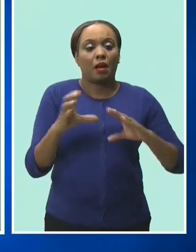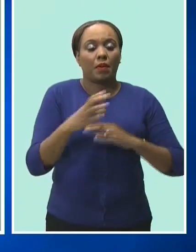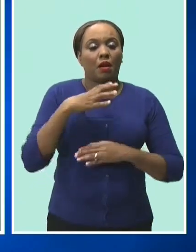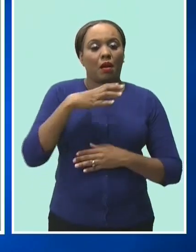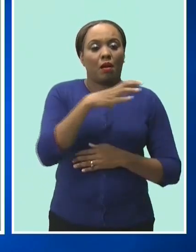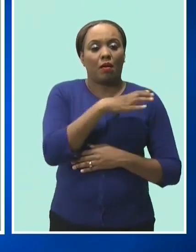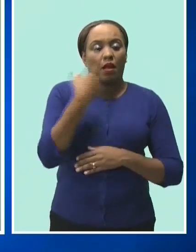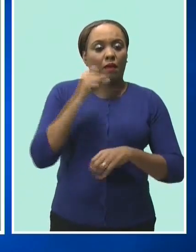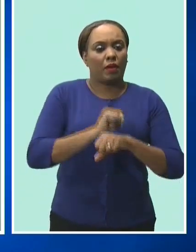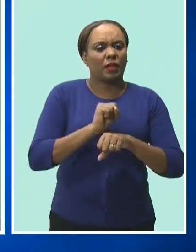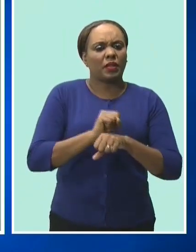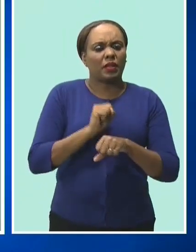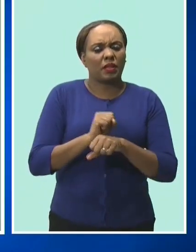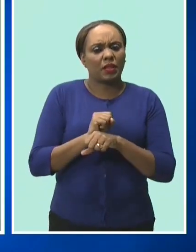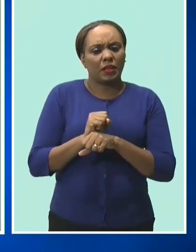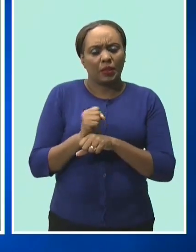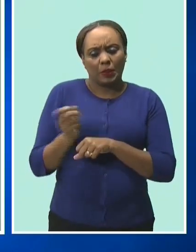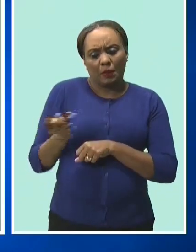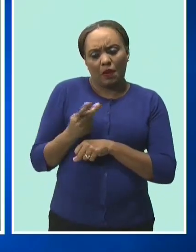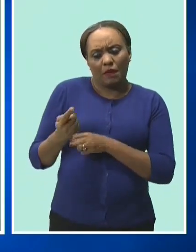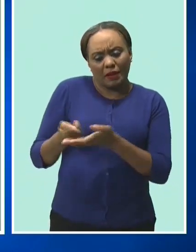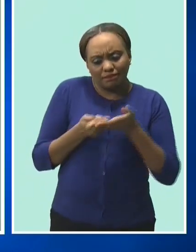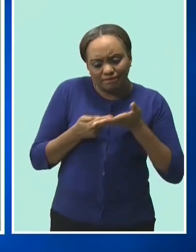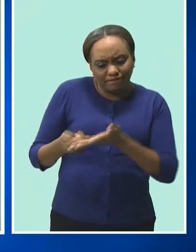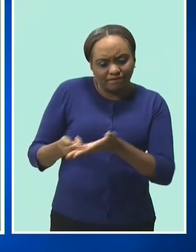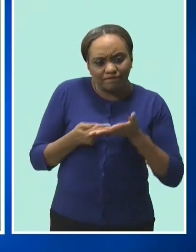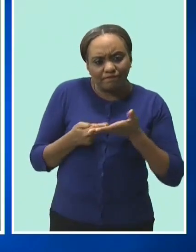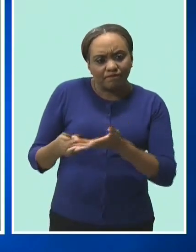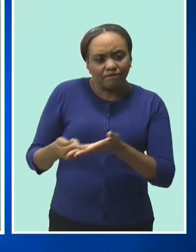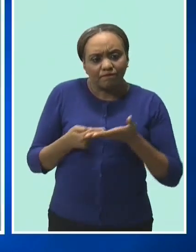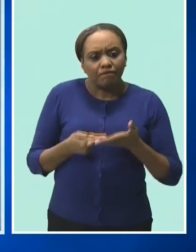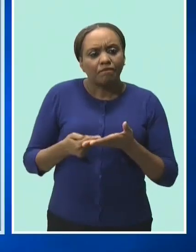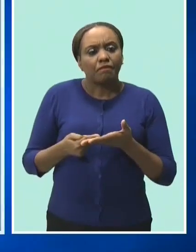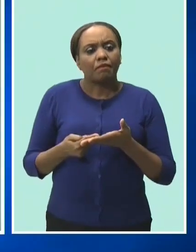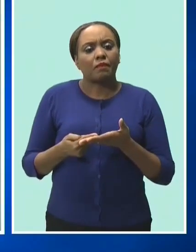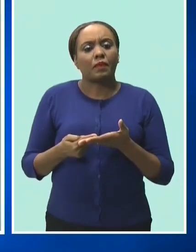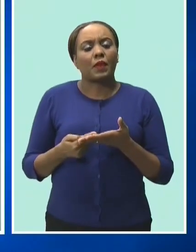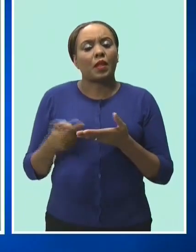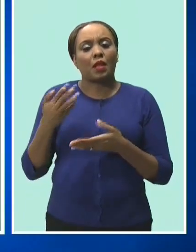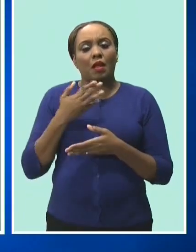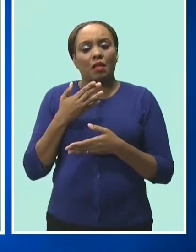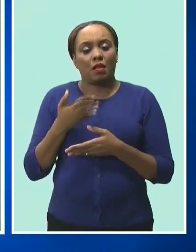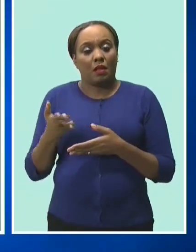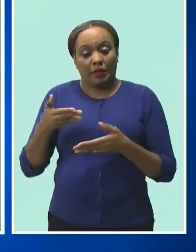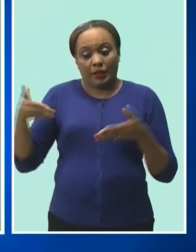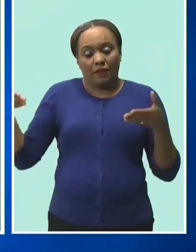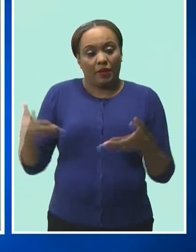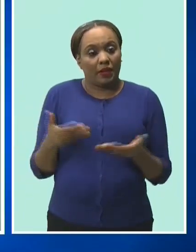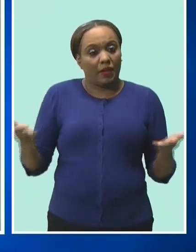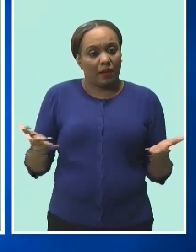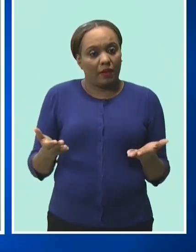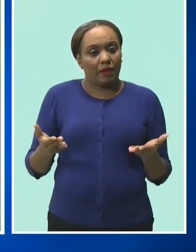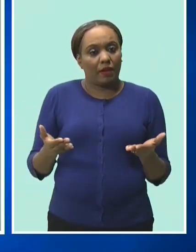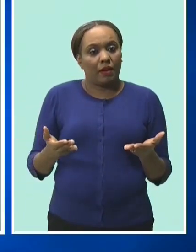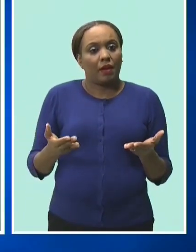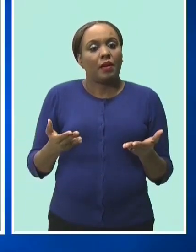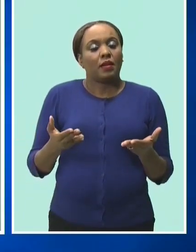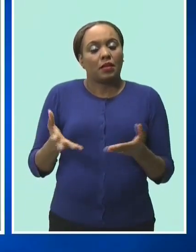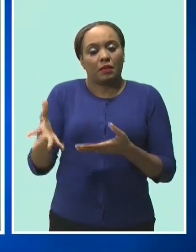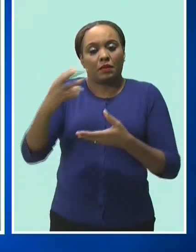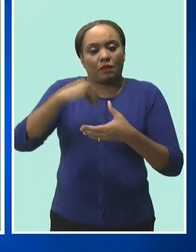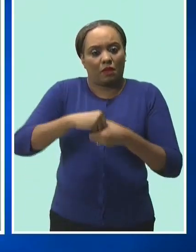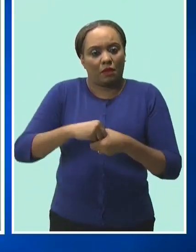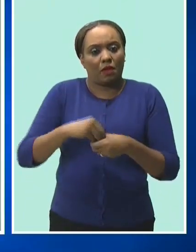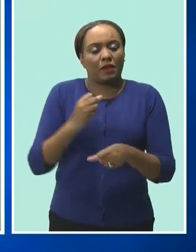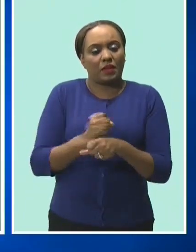this meeting, having been invited as associate institutions of CARICOM just last year. Prime Minister Motley says they were asked